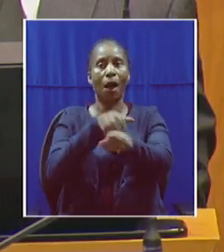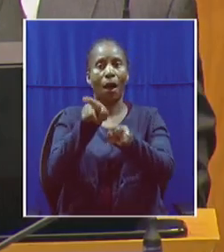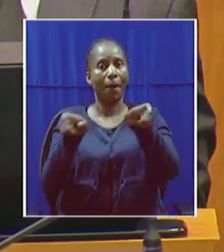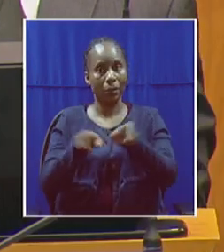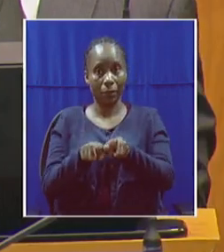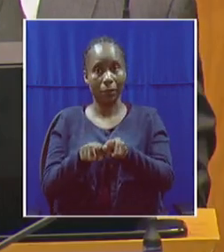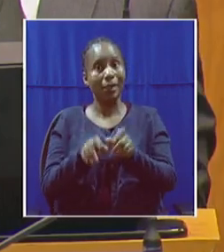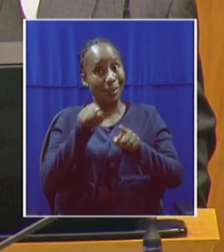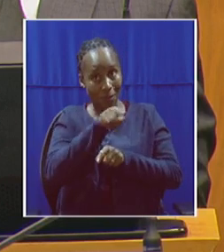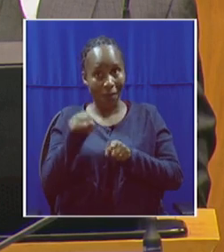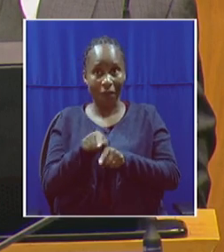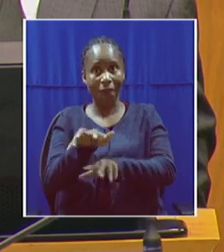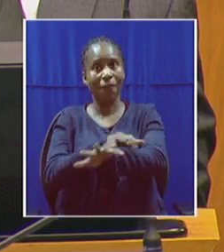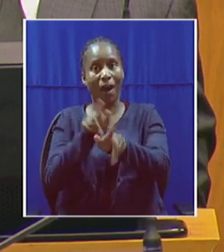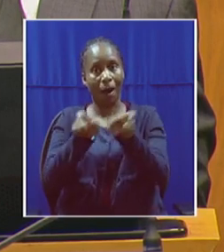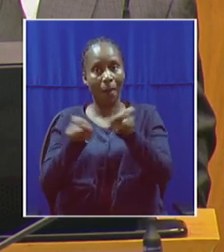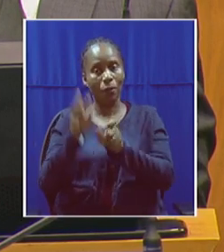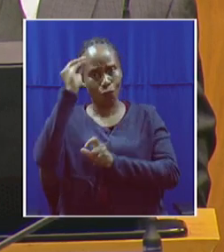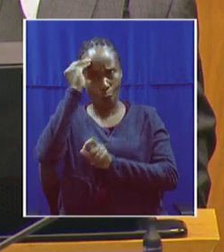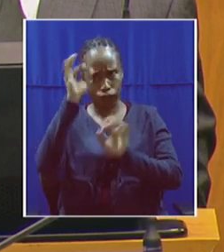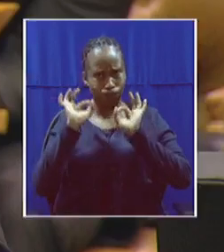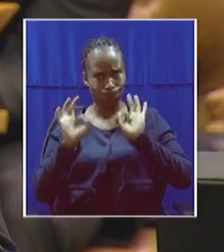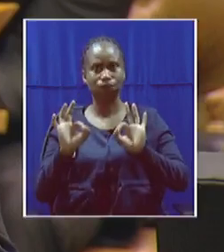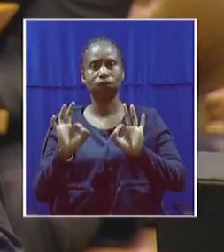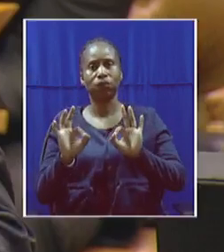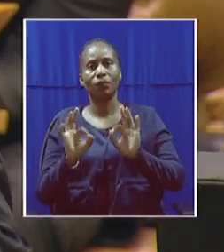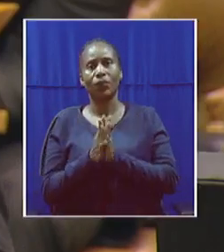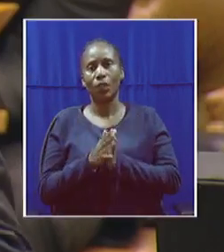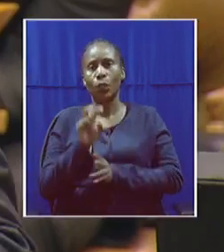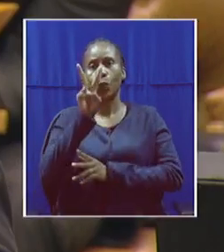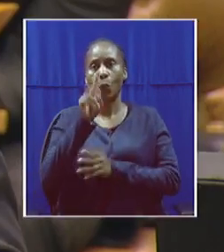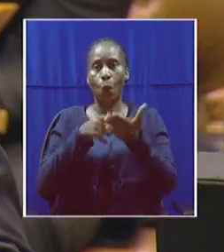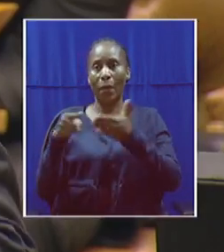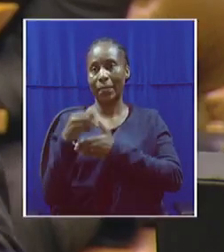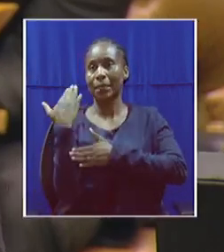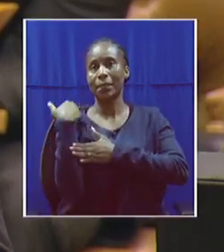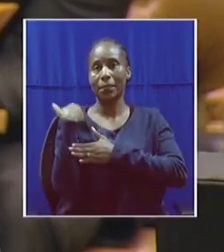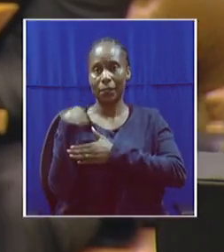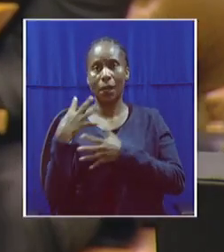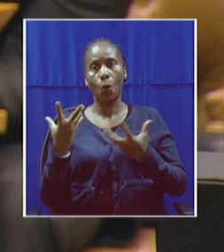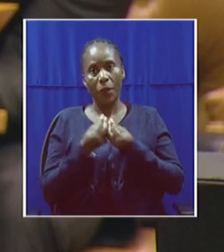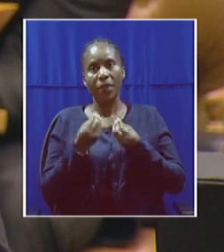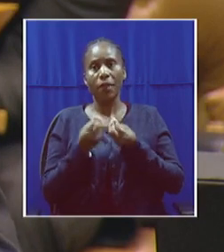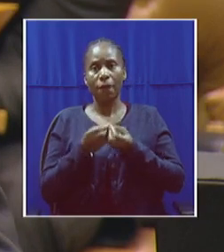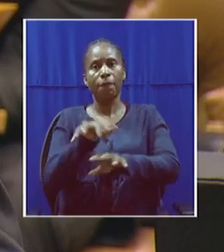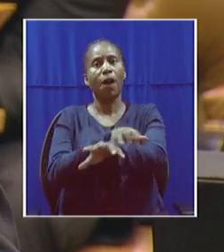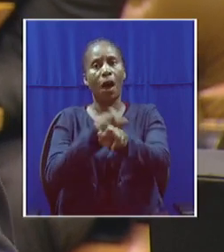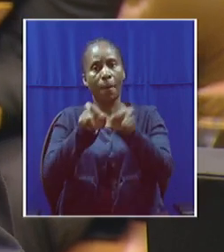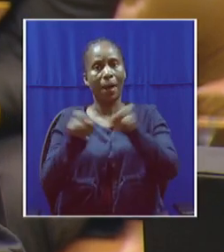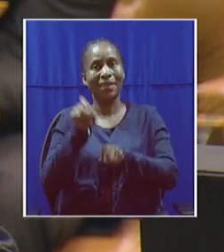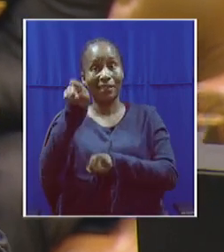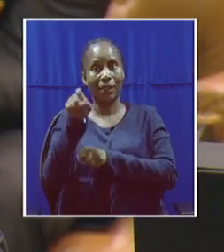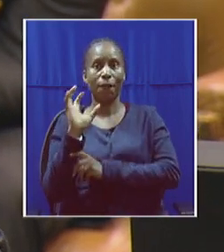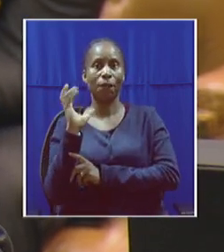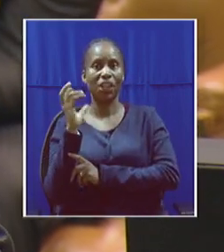very well two weeks ago we were together with the farmers in the Free State talking to